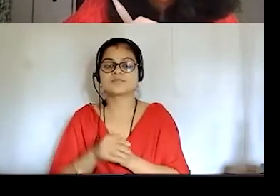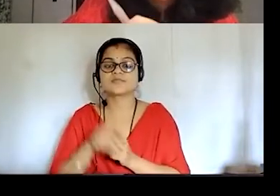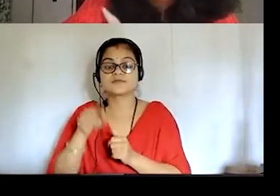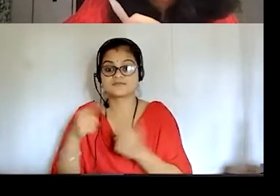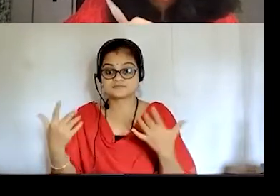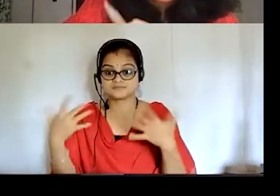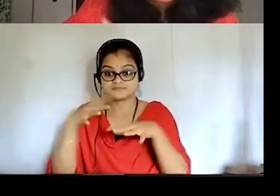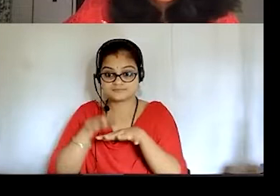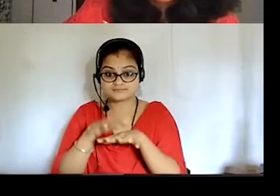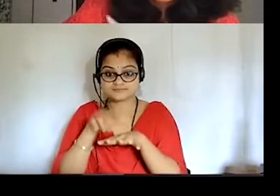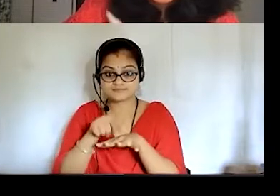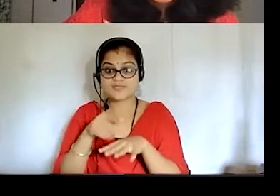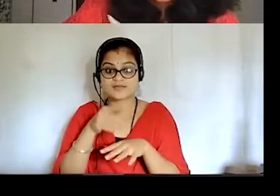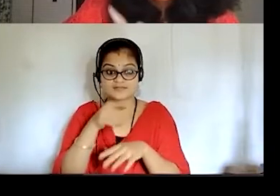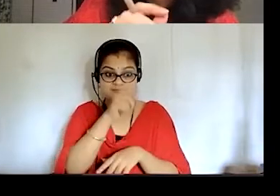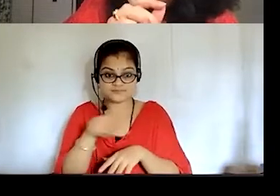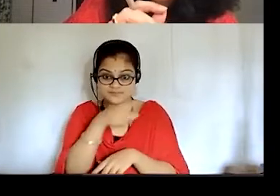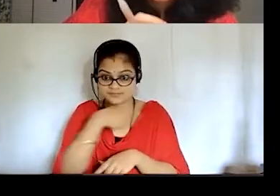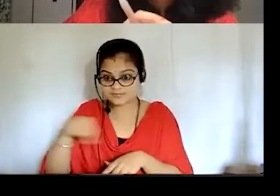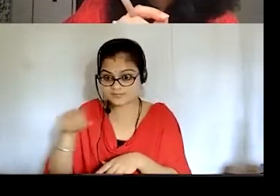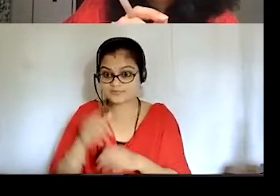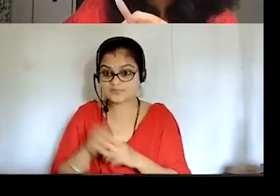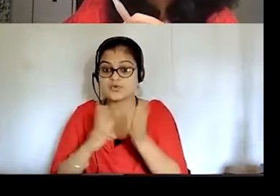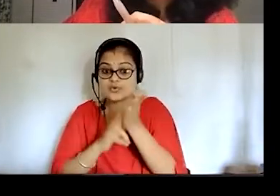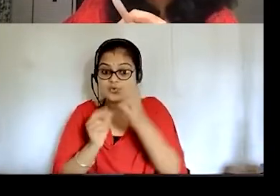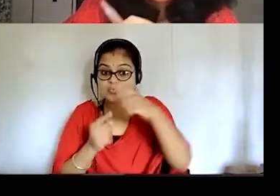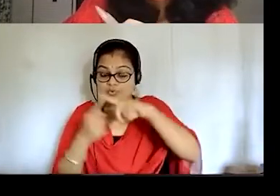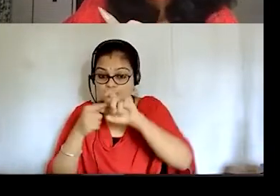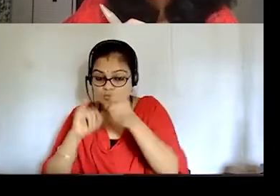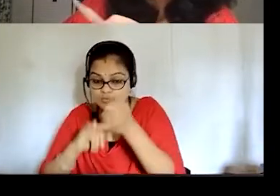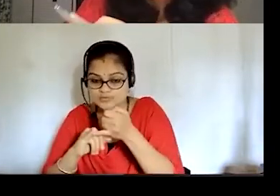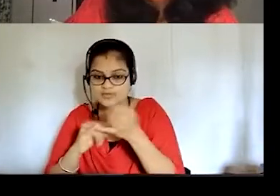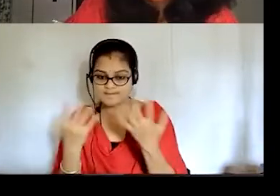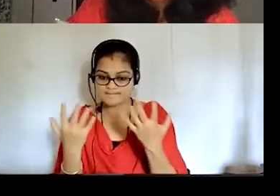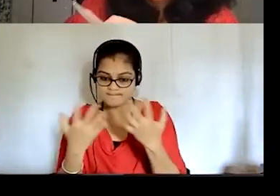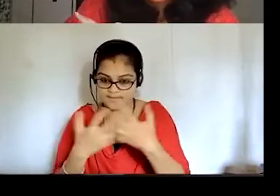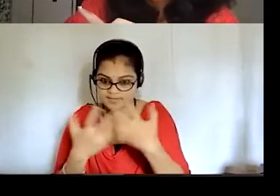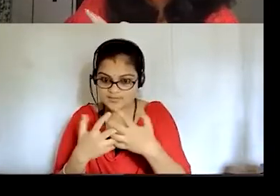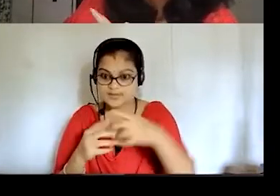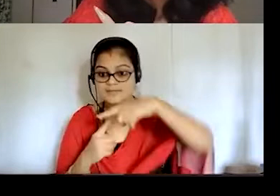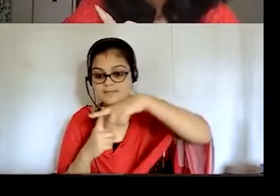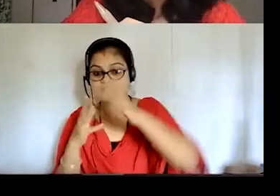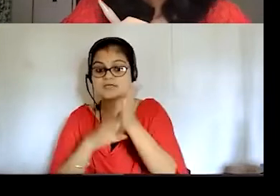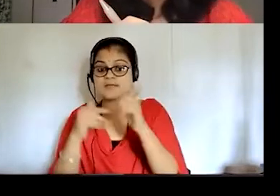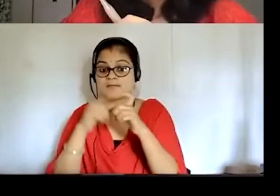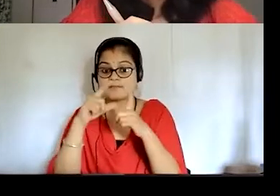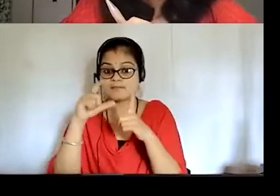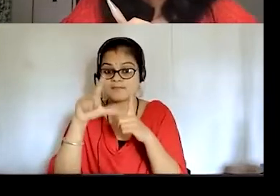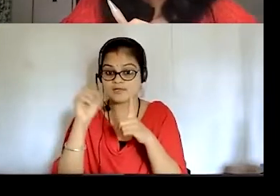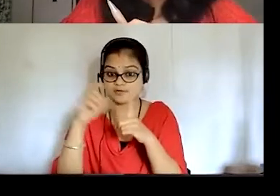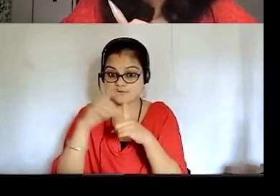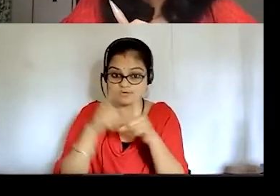of the musicians here is for a note-by-note match of melody and rhythm.